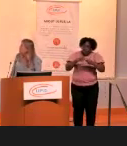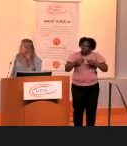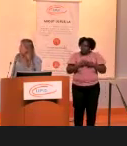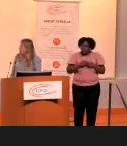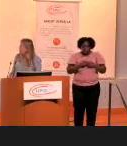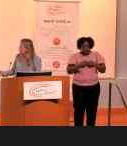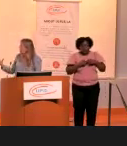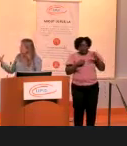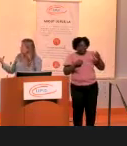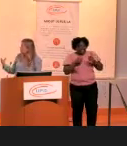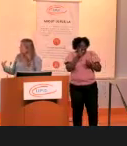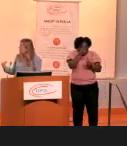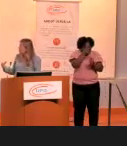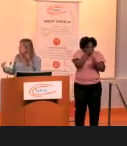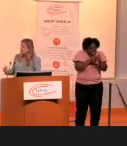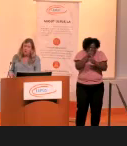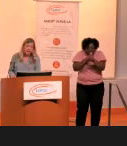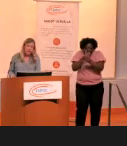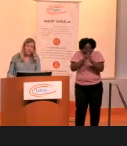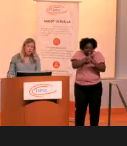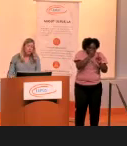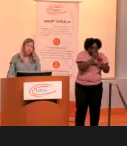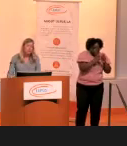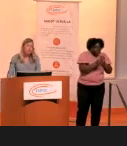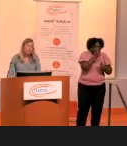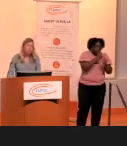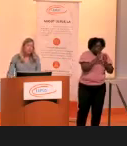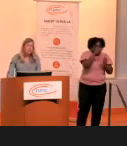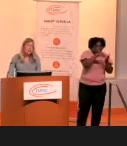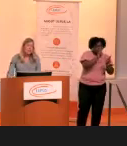per 100,000 people. And